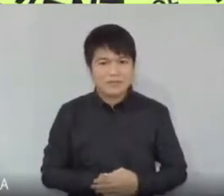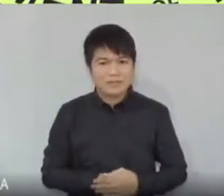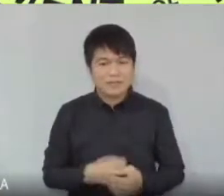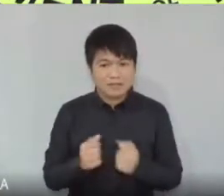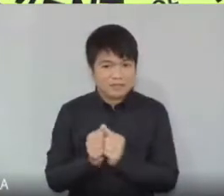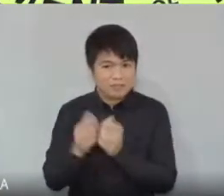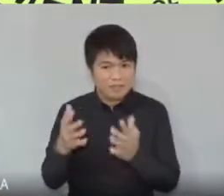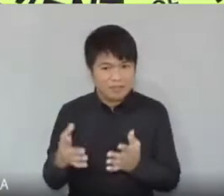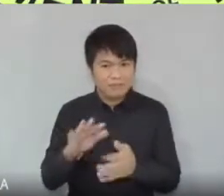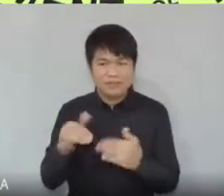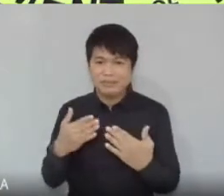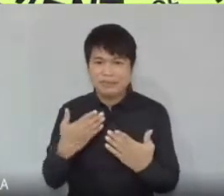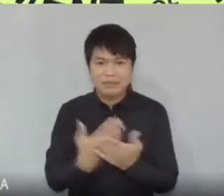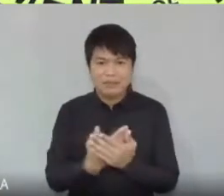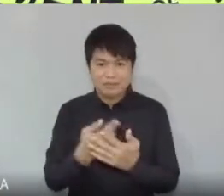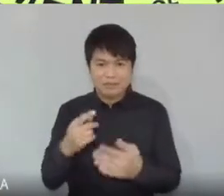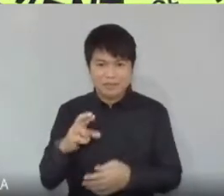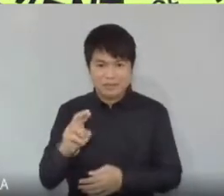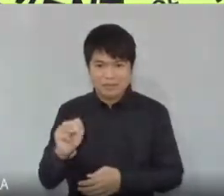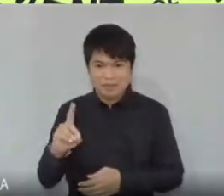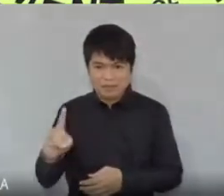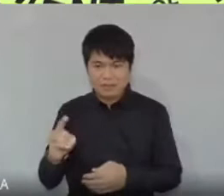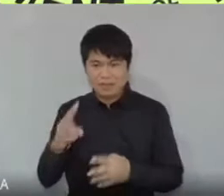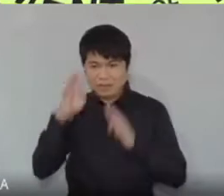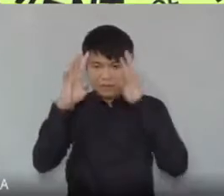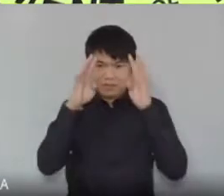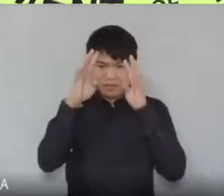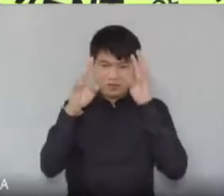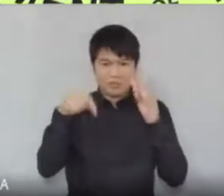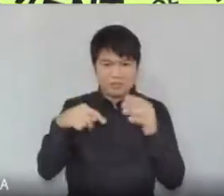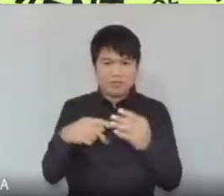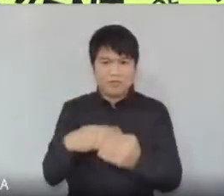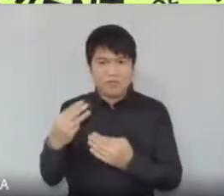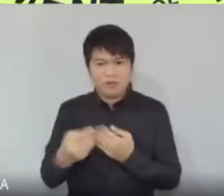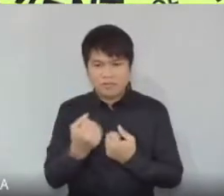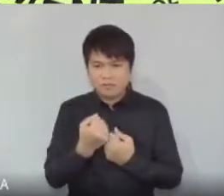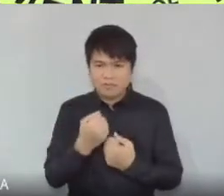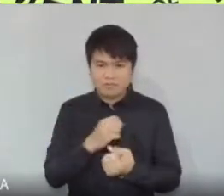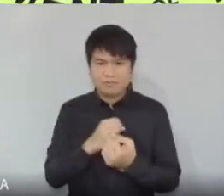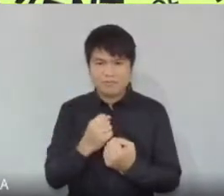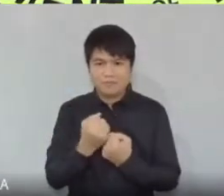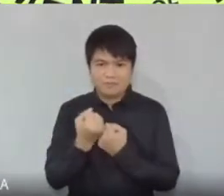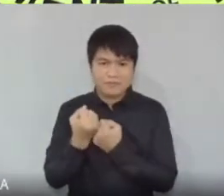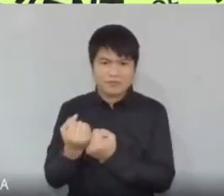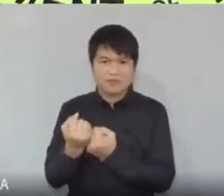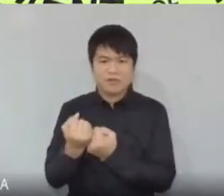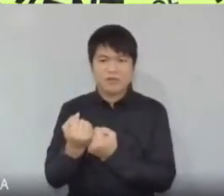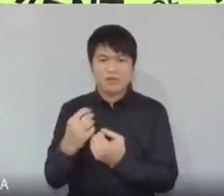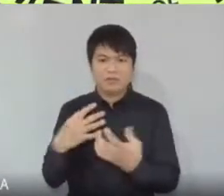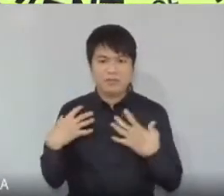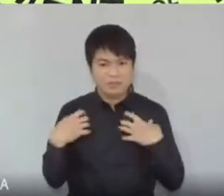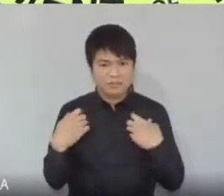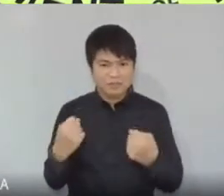younger innovators to come on board to really heighten and work with us in improving our health